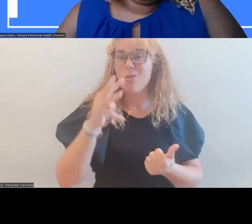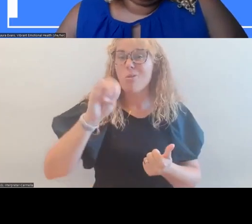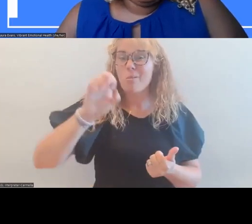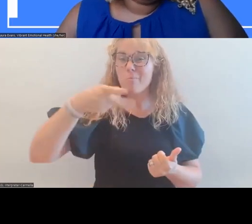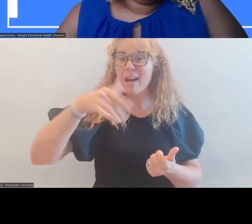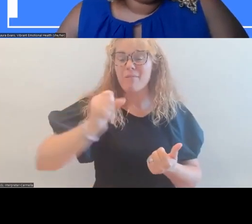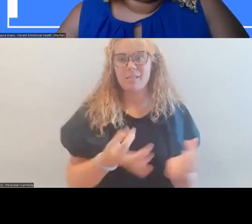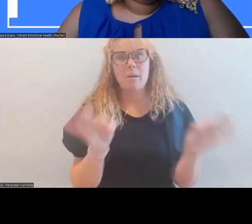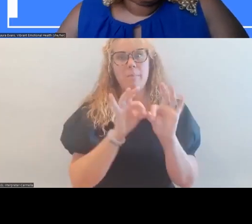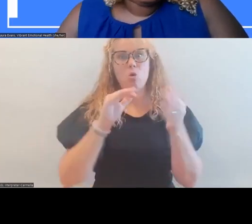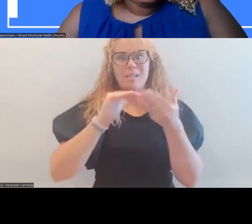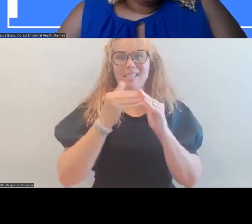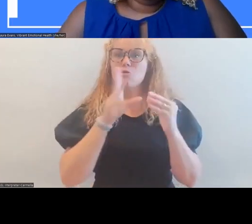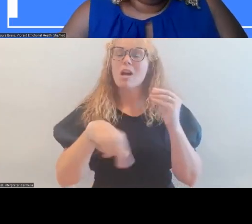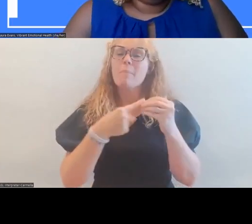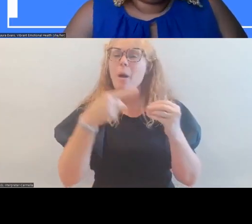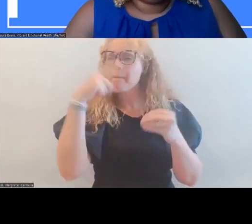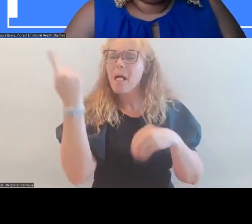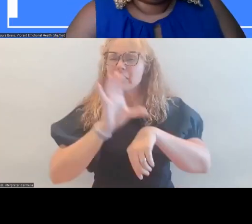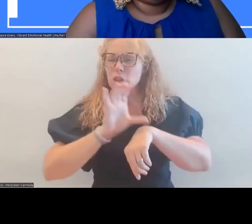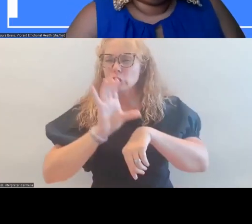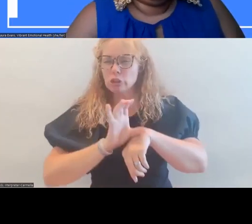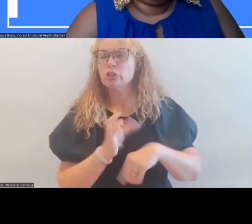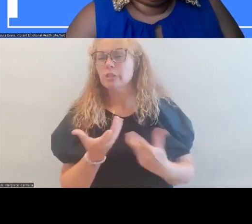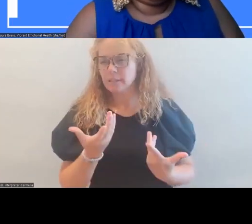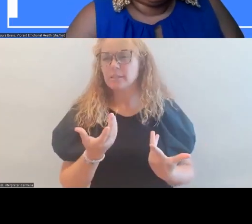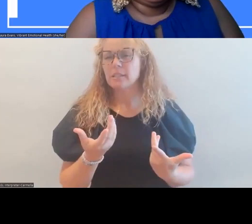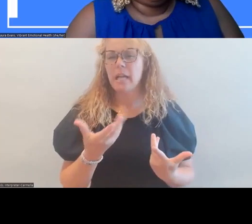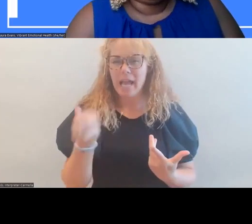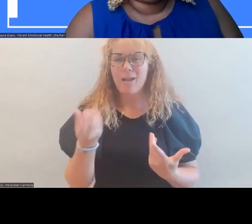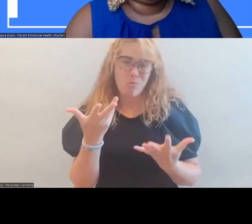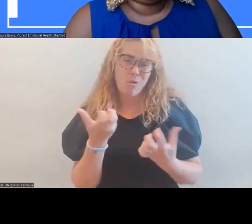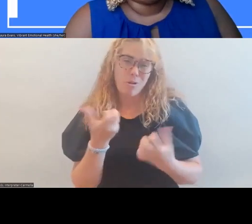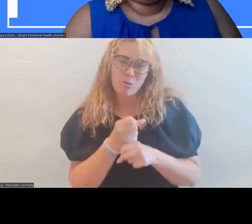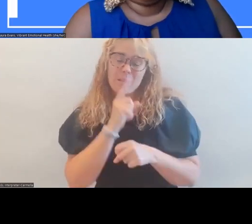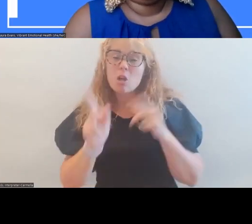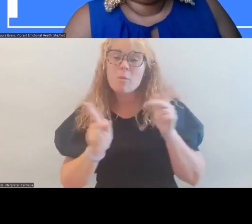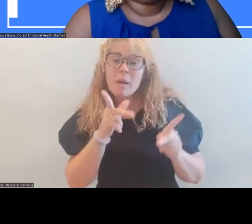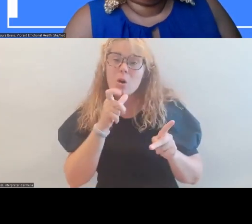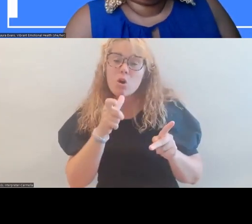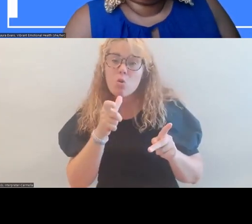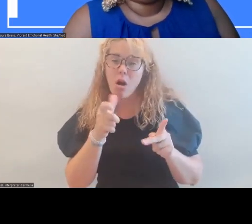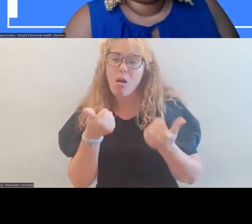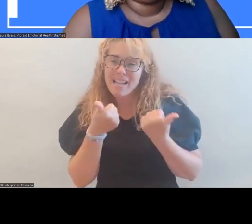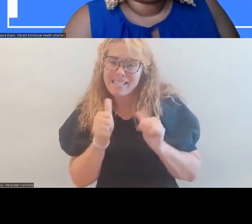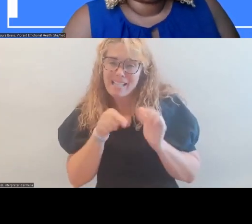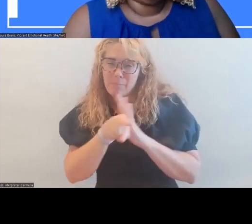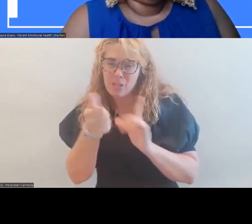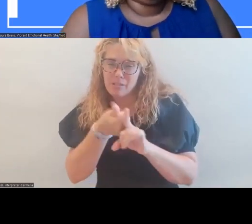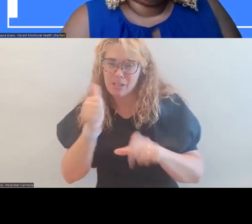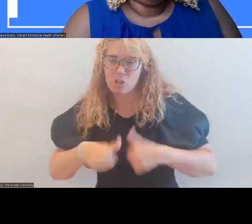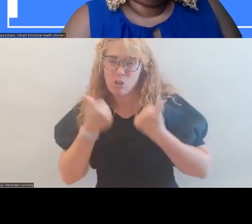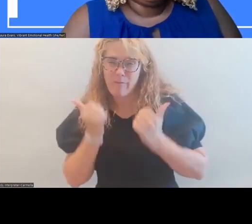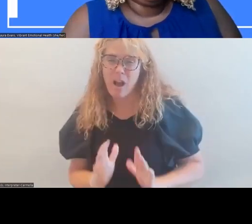when we talk about the Black church. And of course, you know, we want to make sure that folks who are attempt survivors, loss survivors, everyone